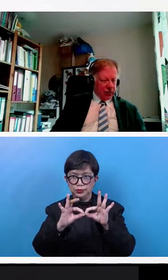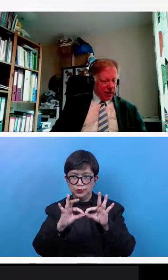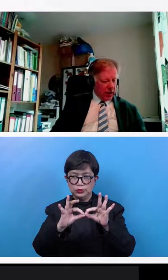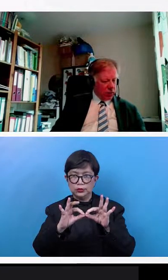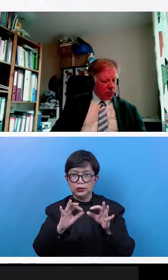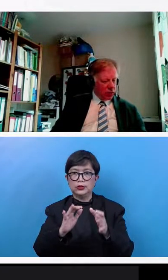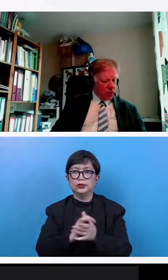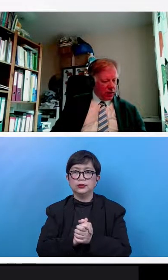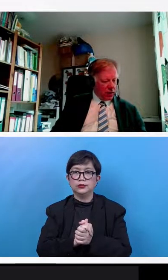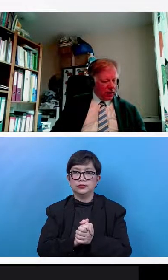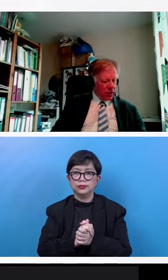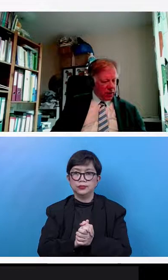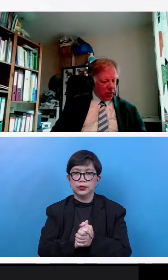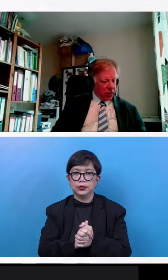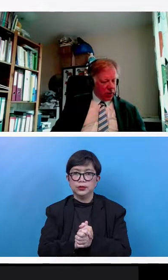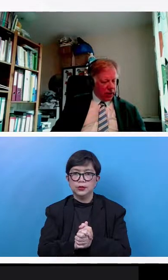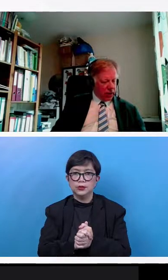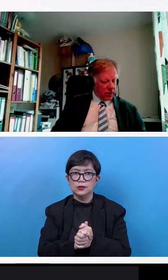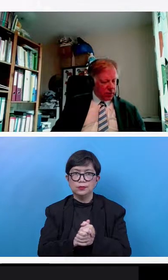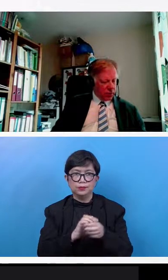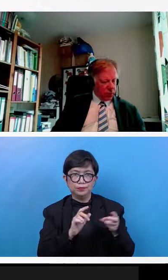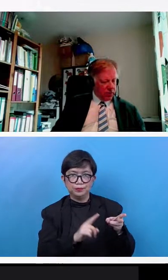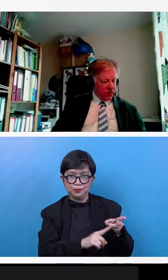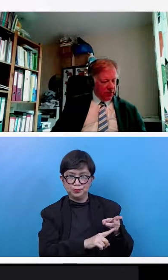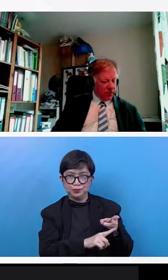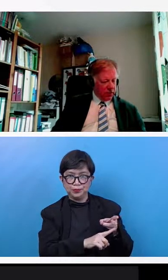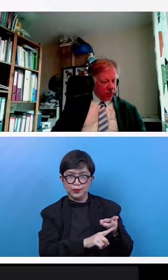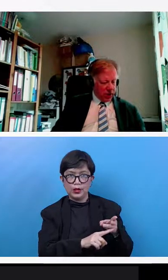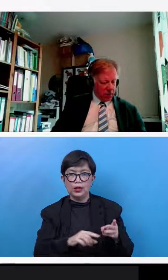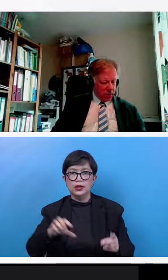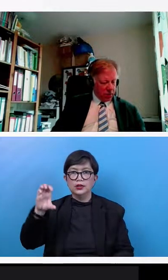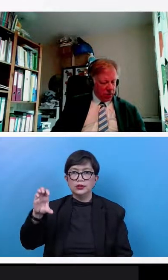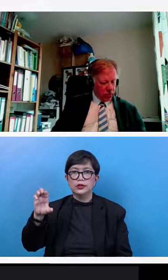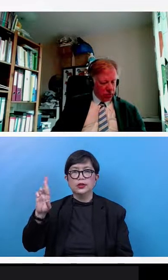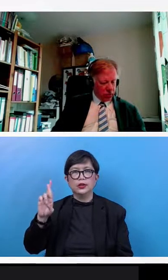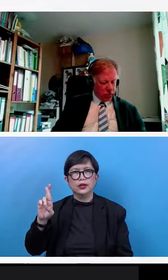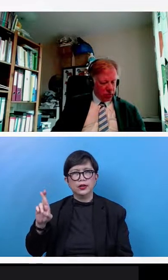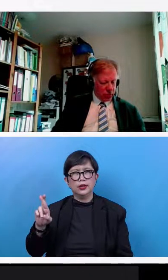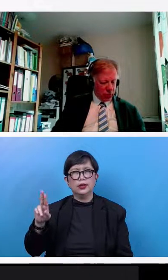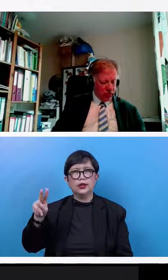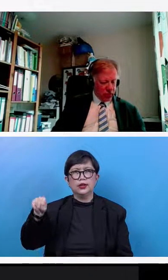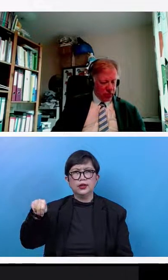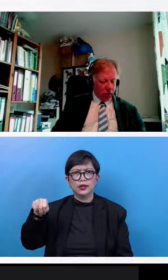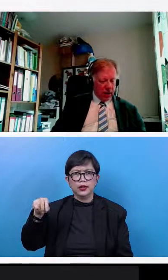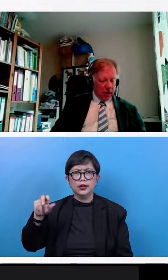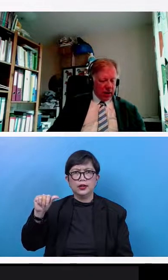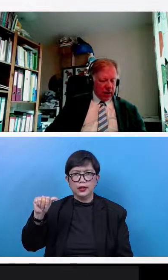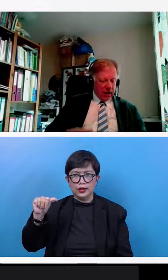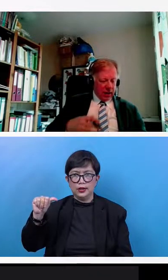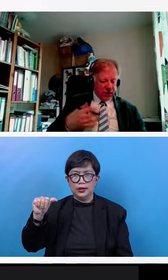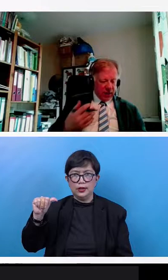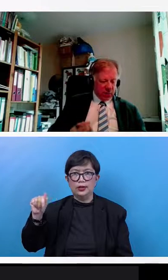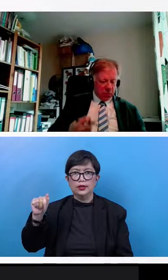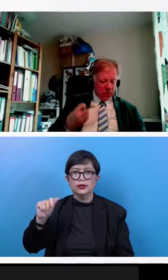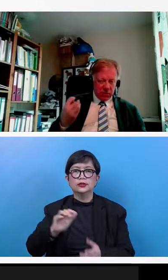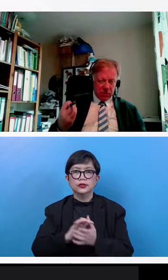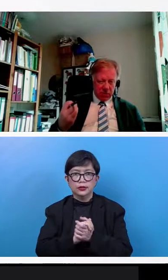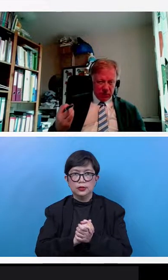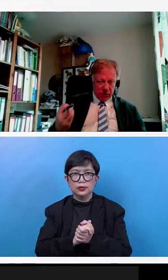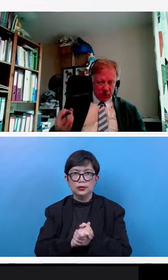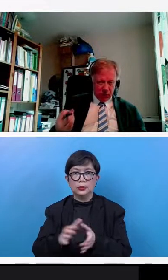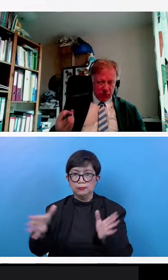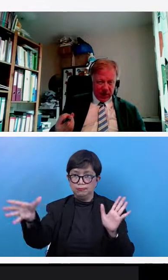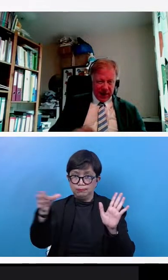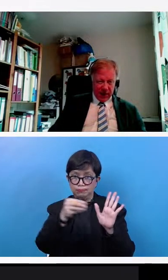On the second, we could see that CRNAs could be a step towards a tool for assessments in